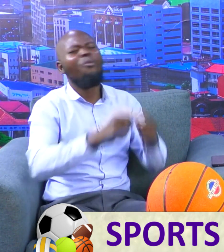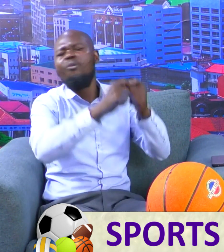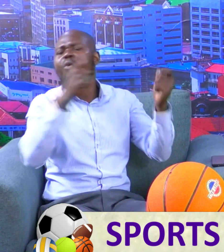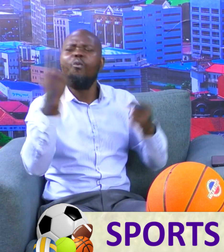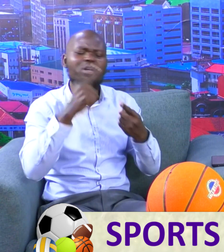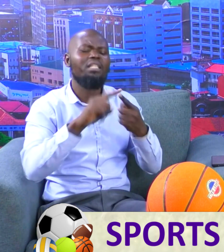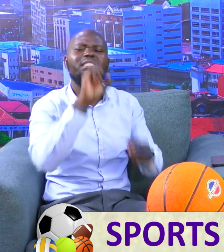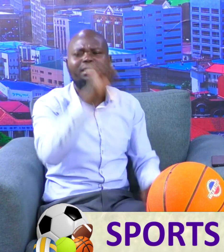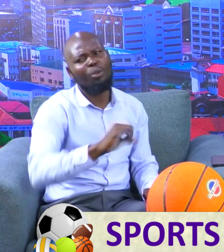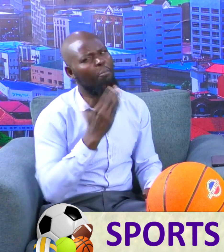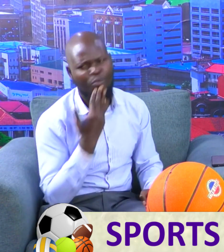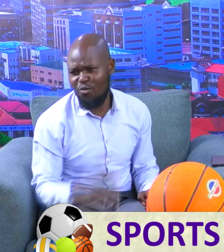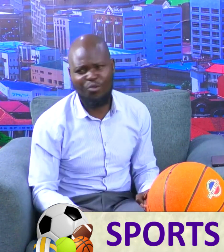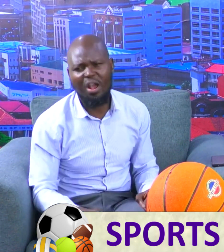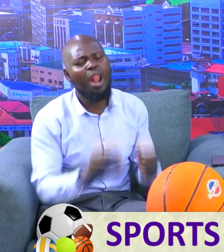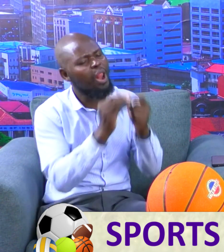teams,